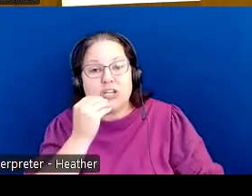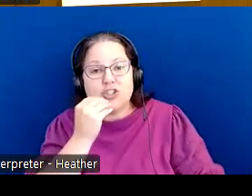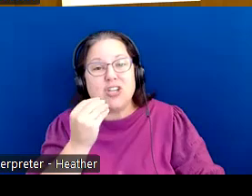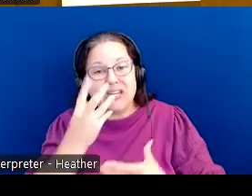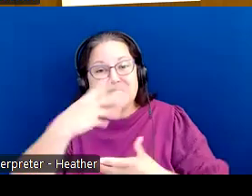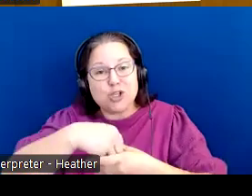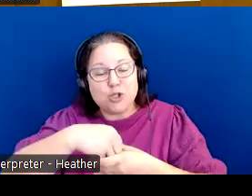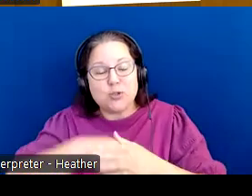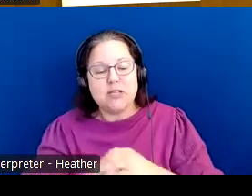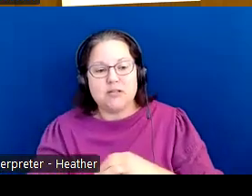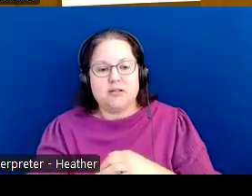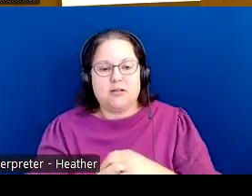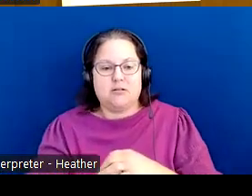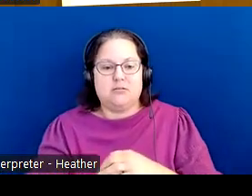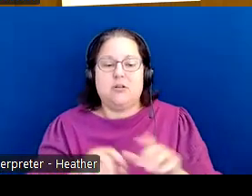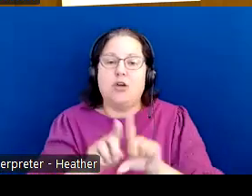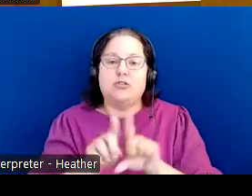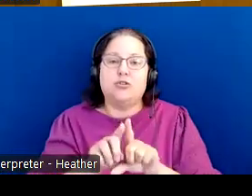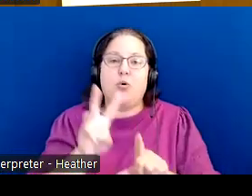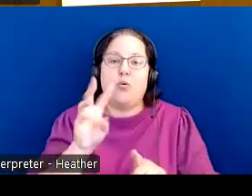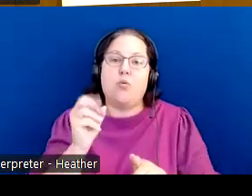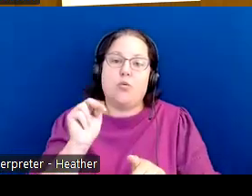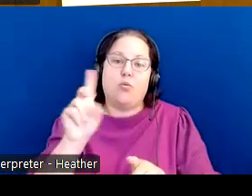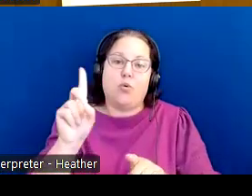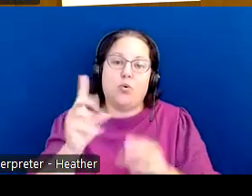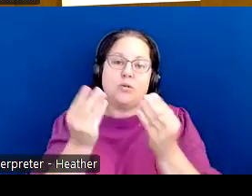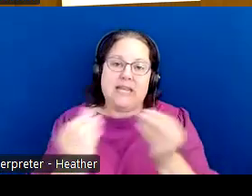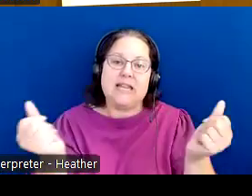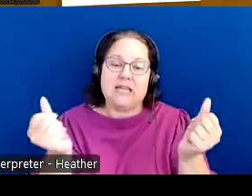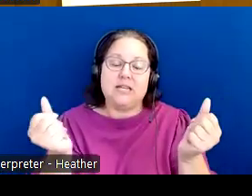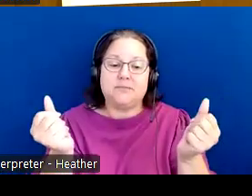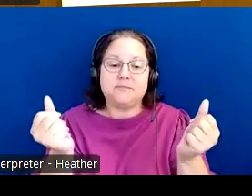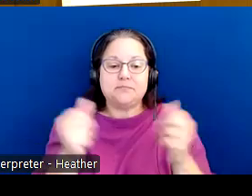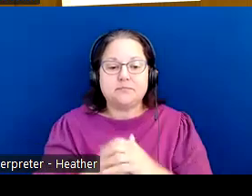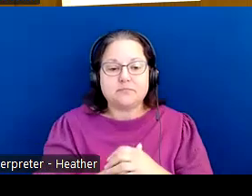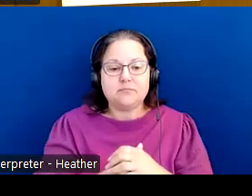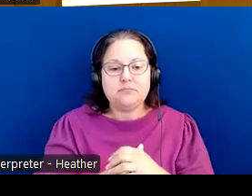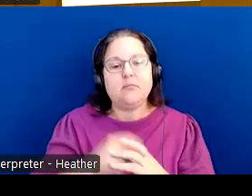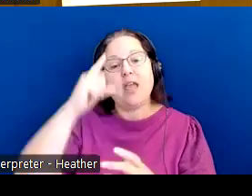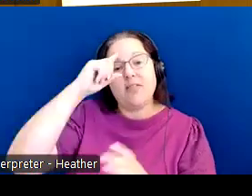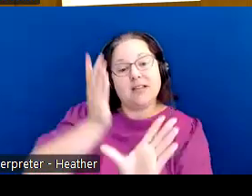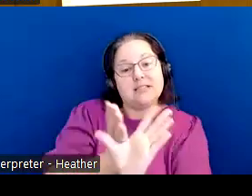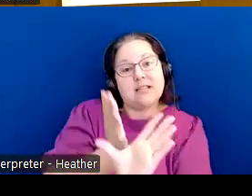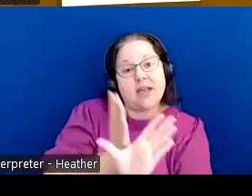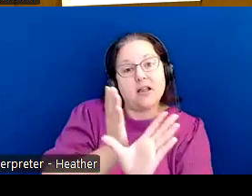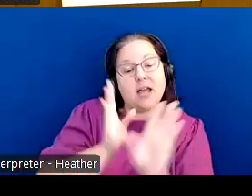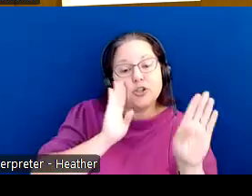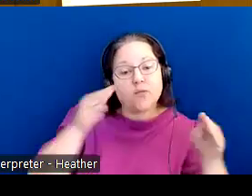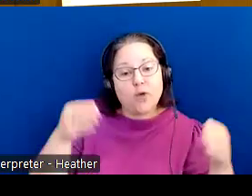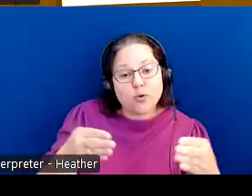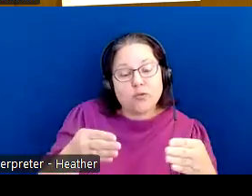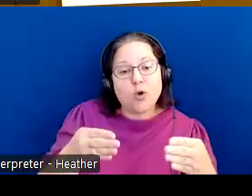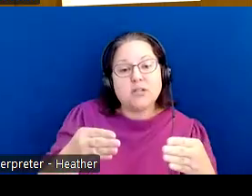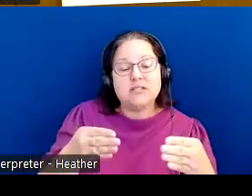part, and then, of course, wound healing. The psychological focus within the